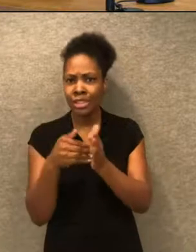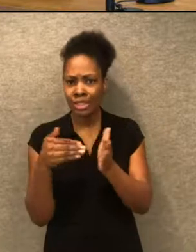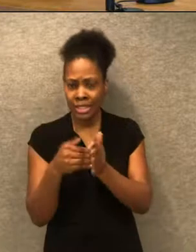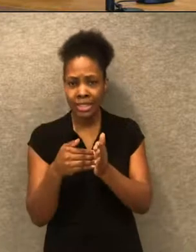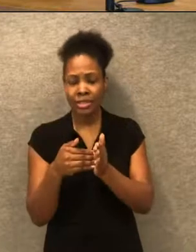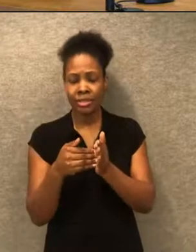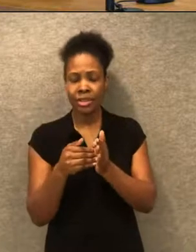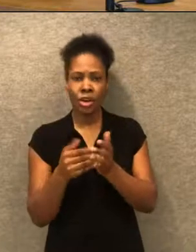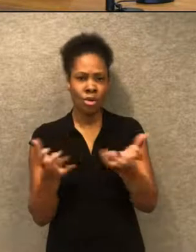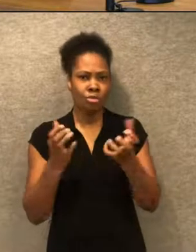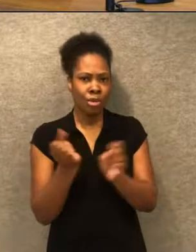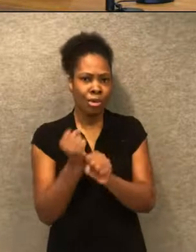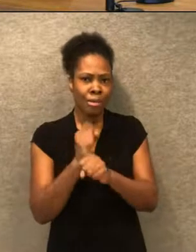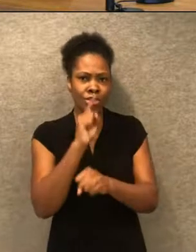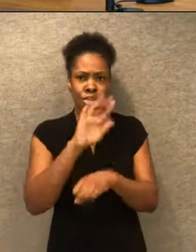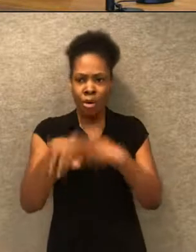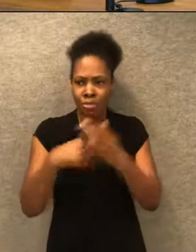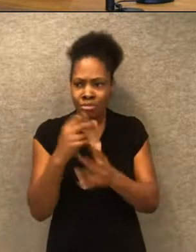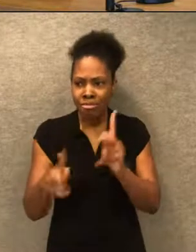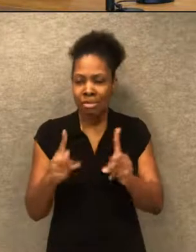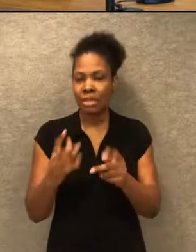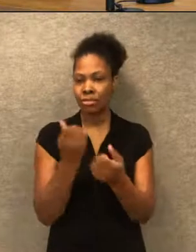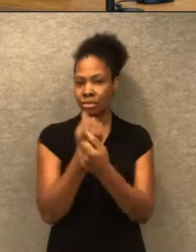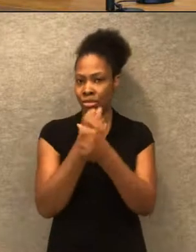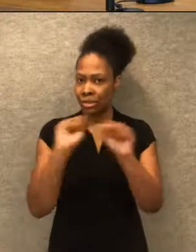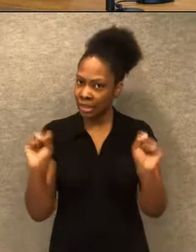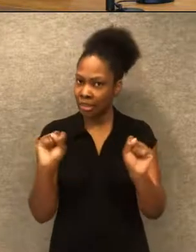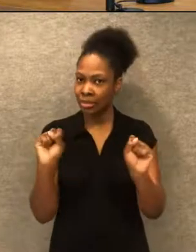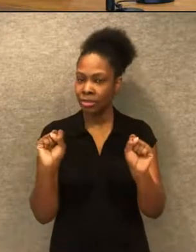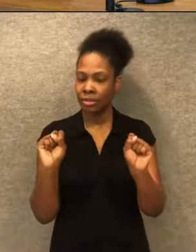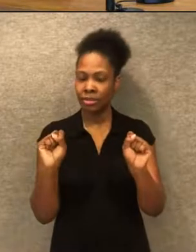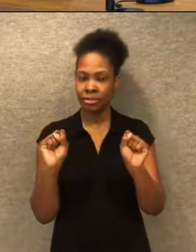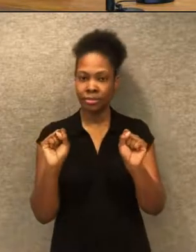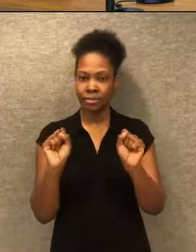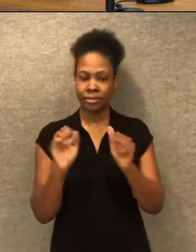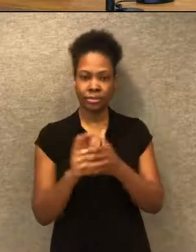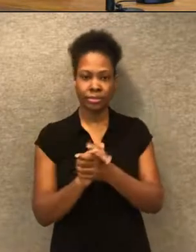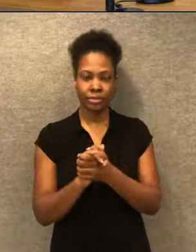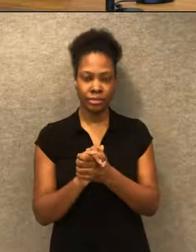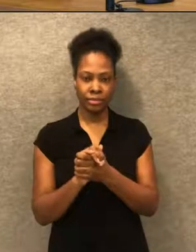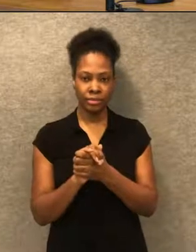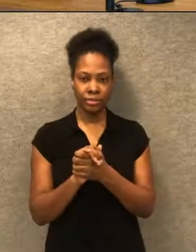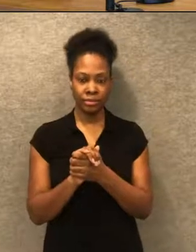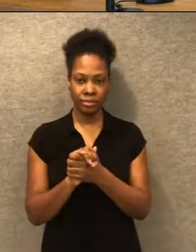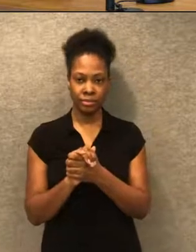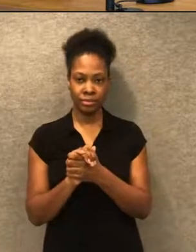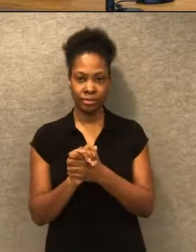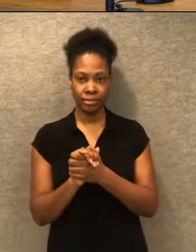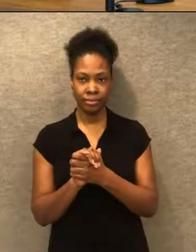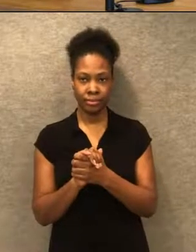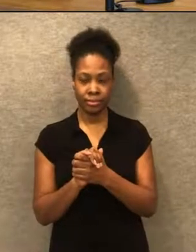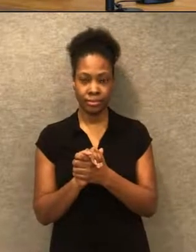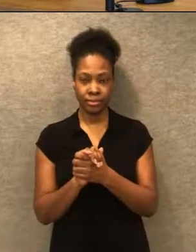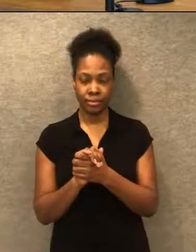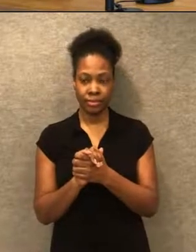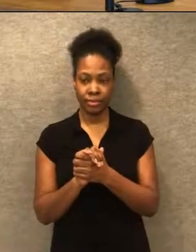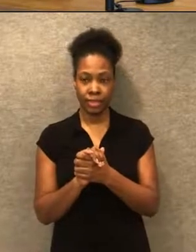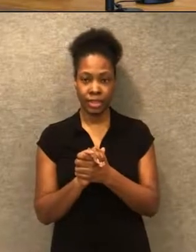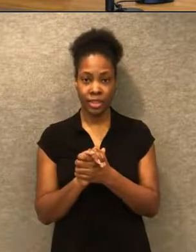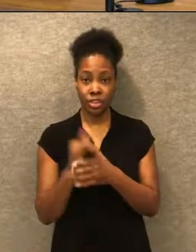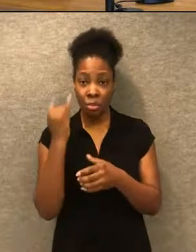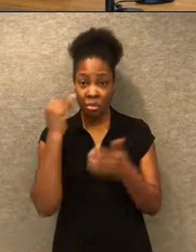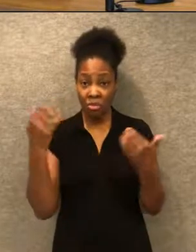is paramount and also maintained, and that they implement practices to make sure that everybody remains safe. And so if you